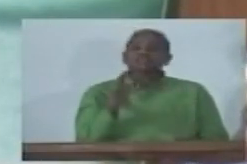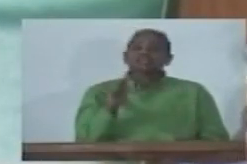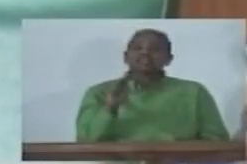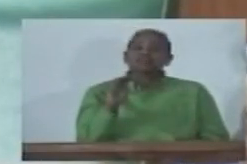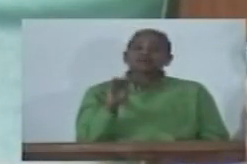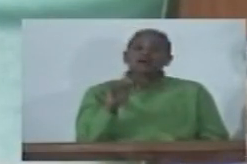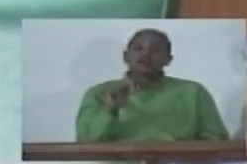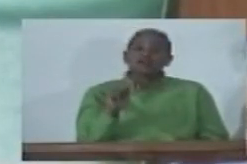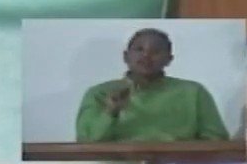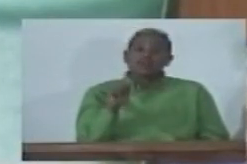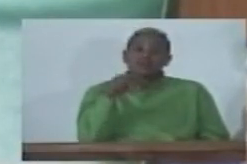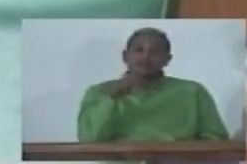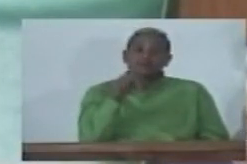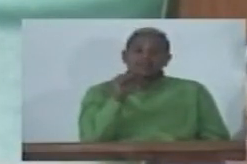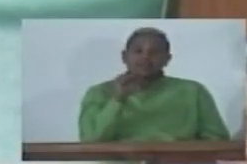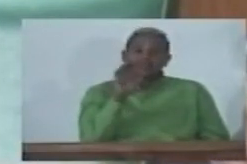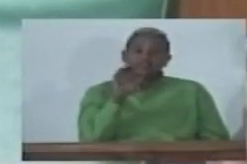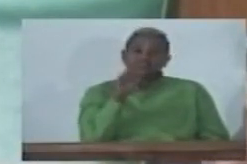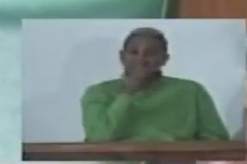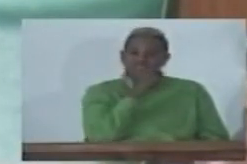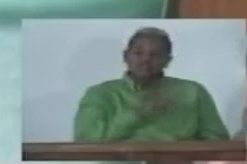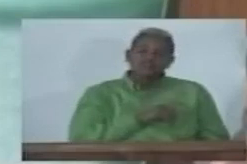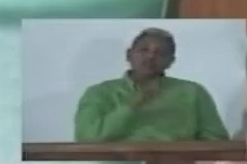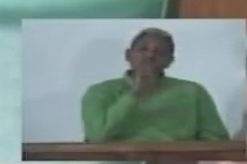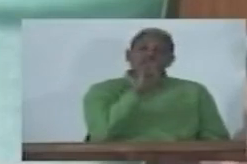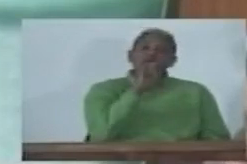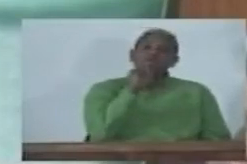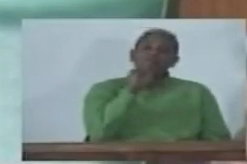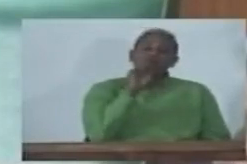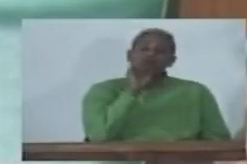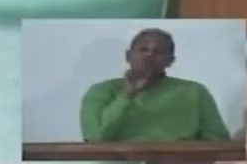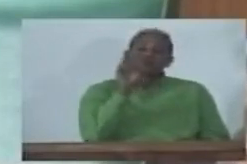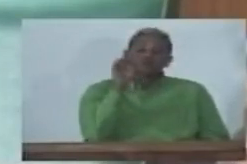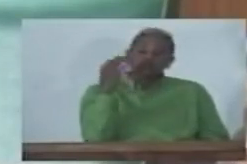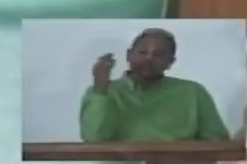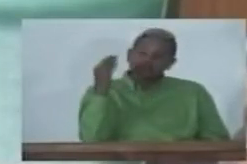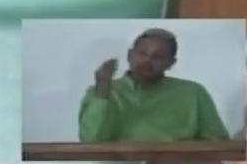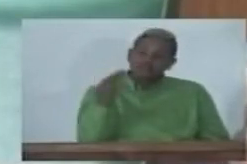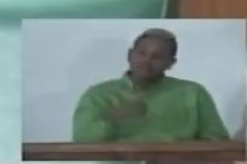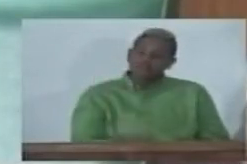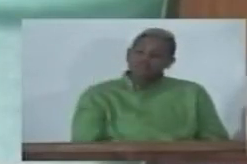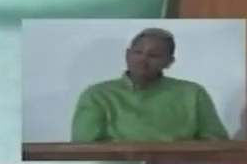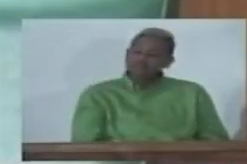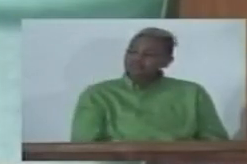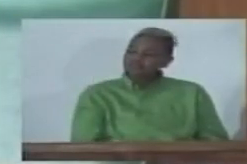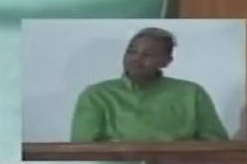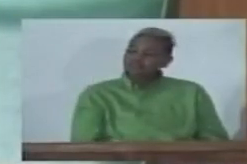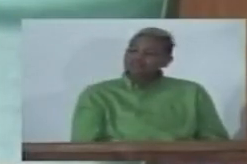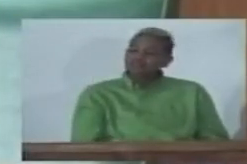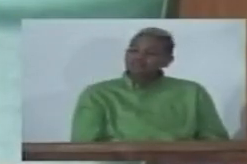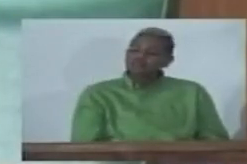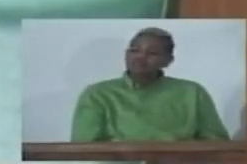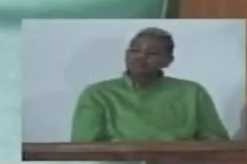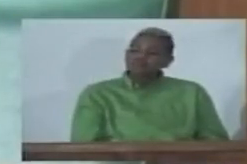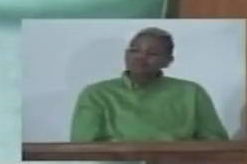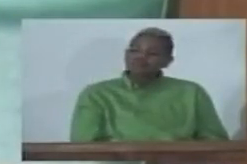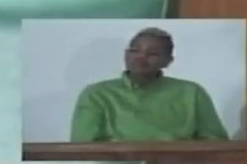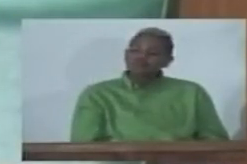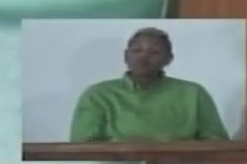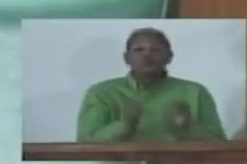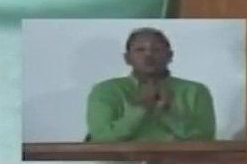Airport, PAC Kingston Airport Limited, Order 2019, and whereas with